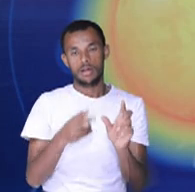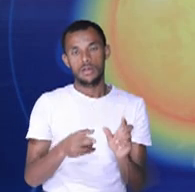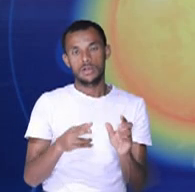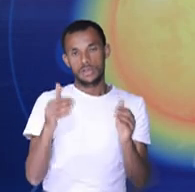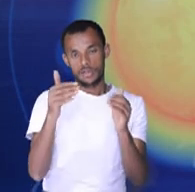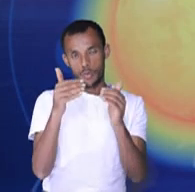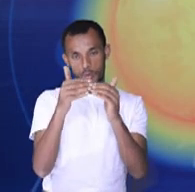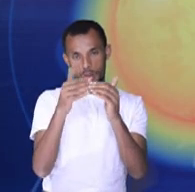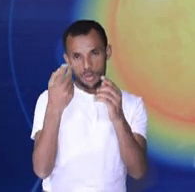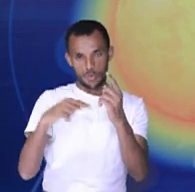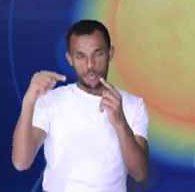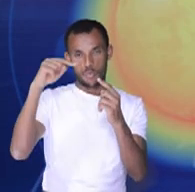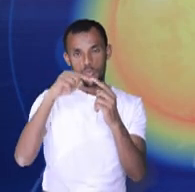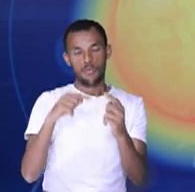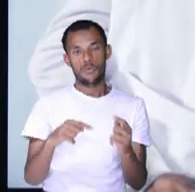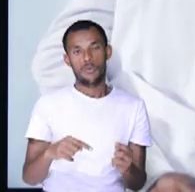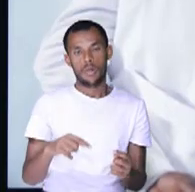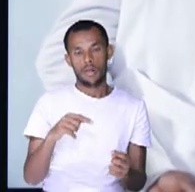is congruent to angle